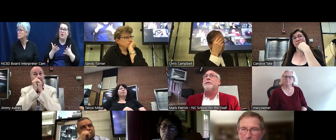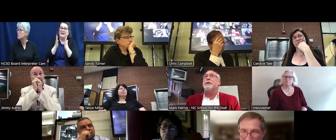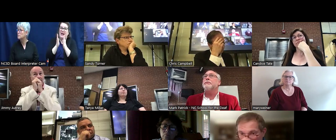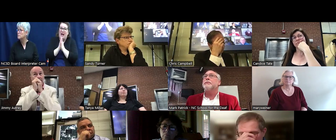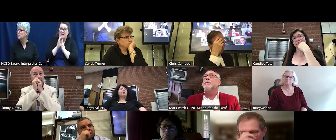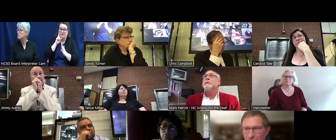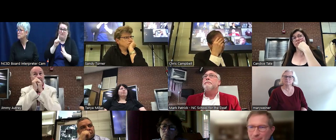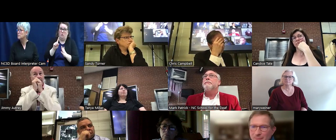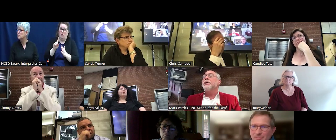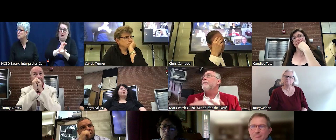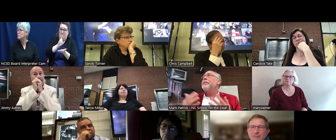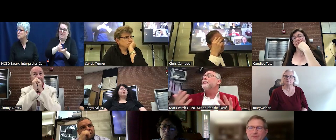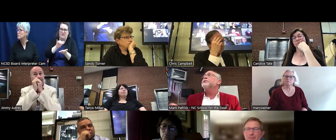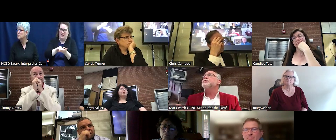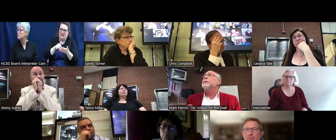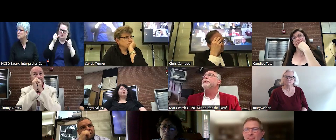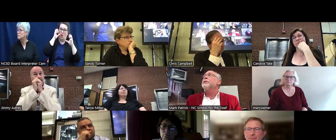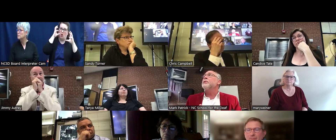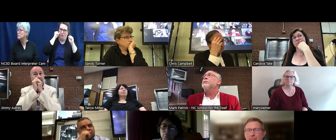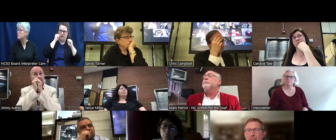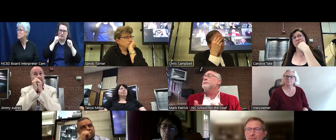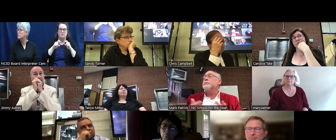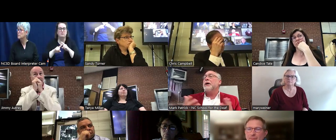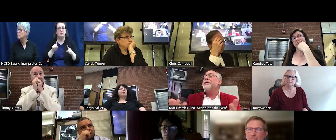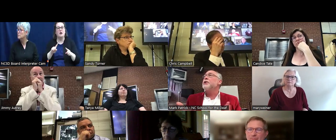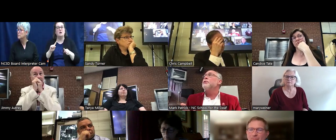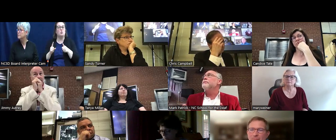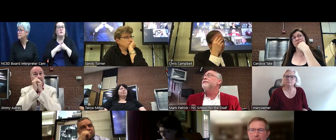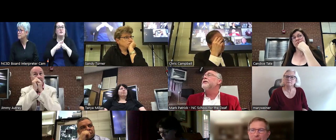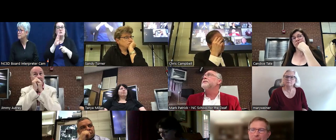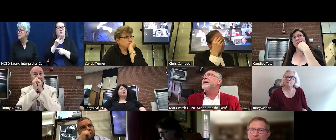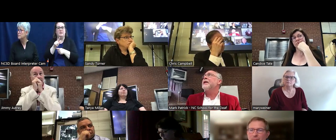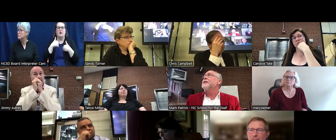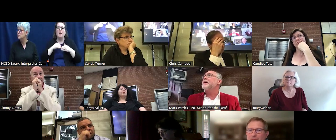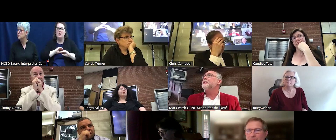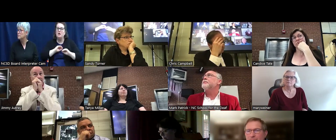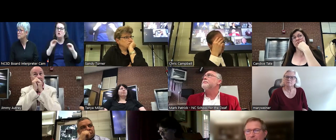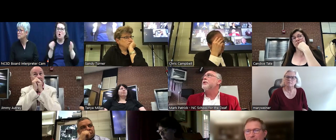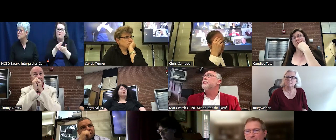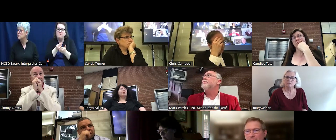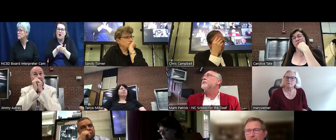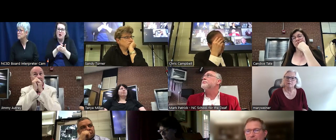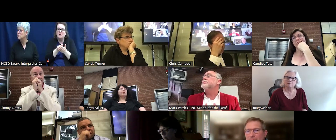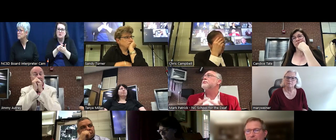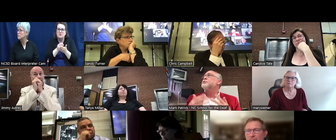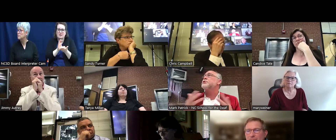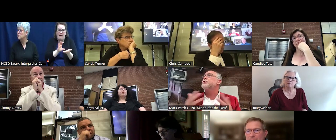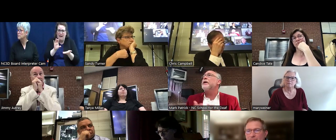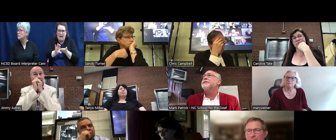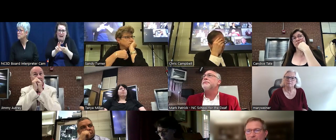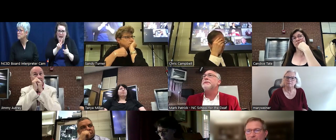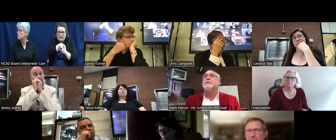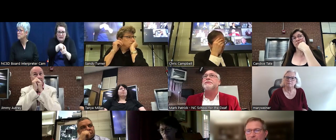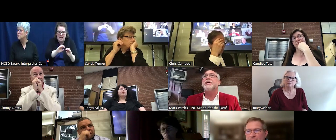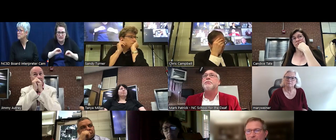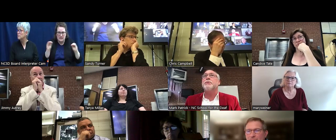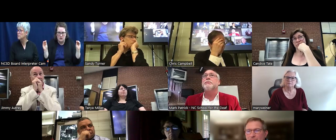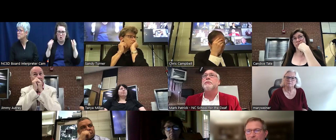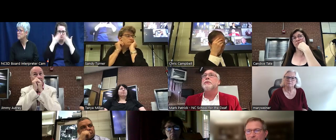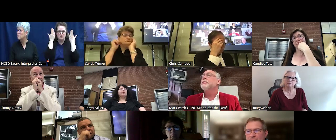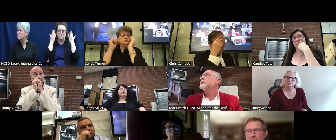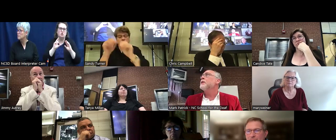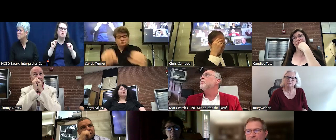alarming. But the original bill had no funds allocated, so there's no way to be